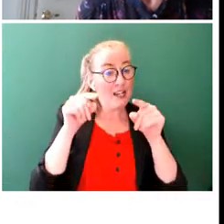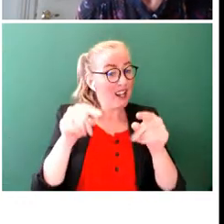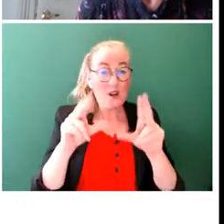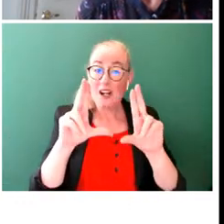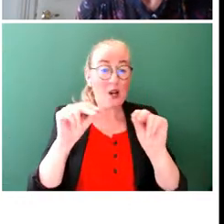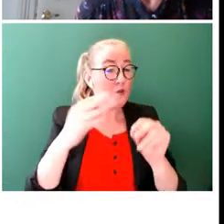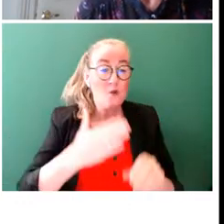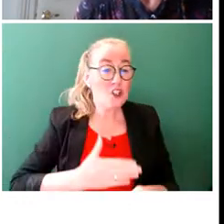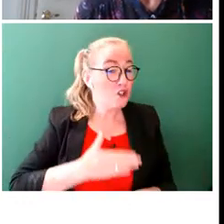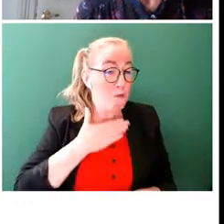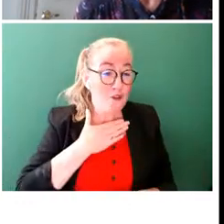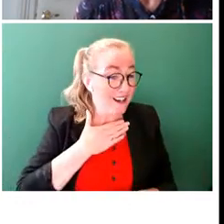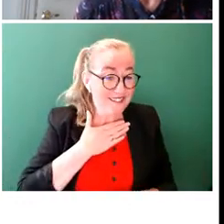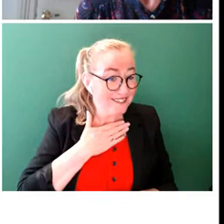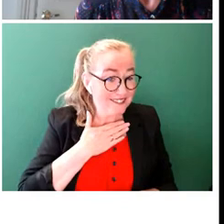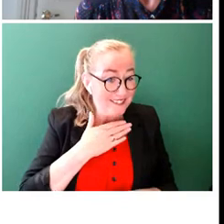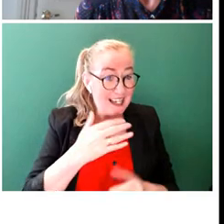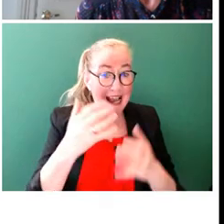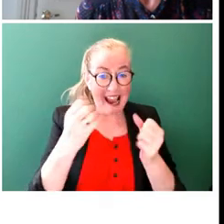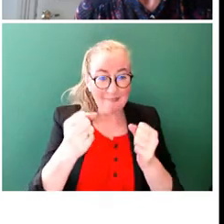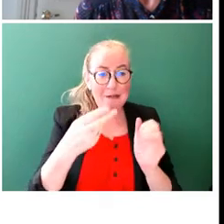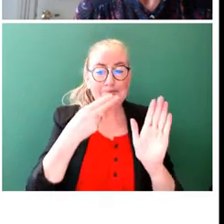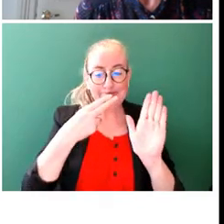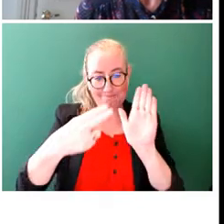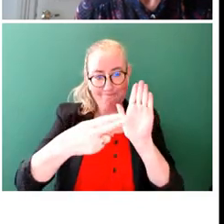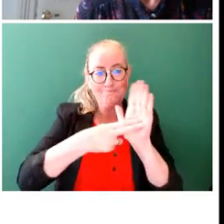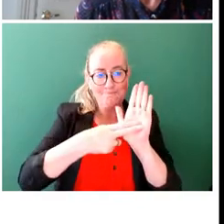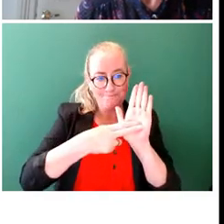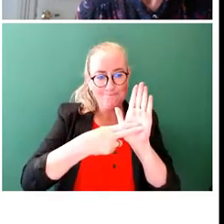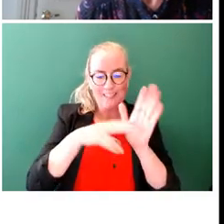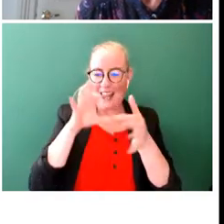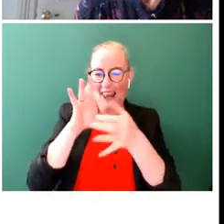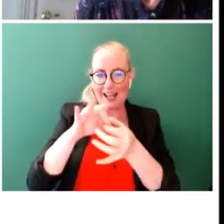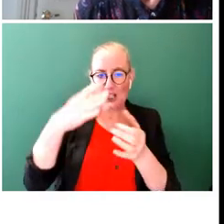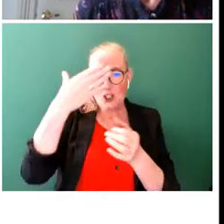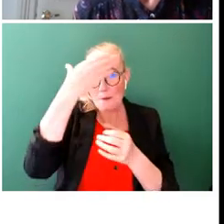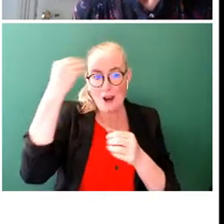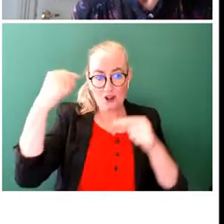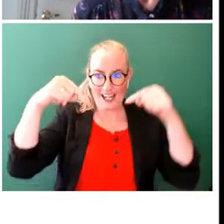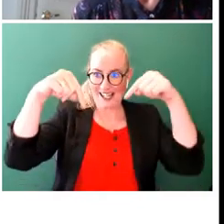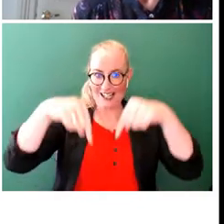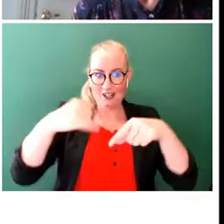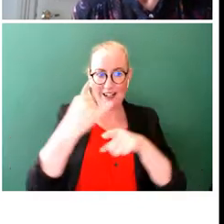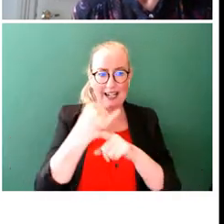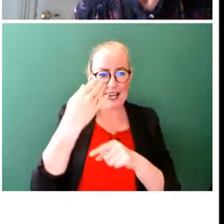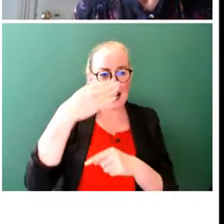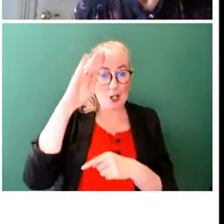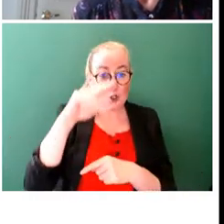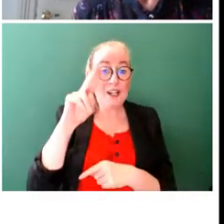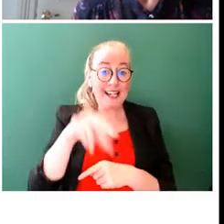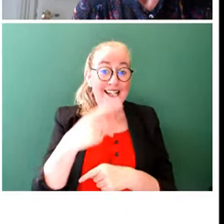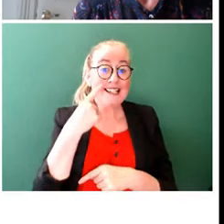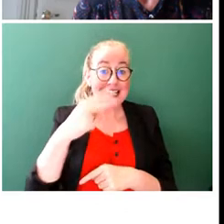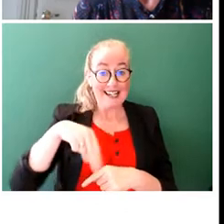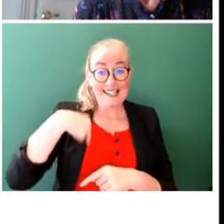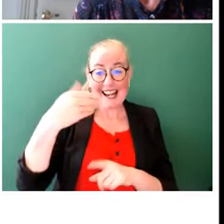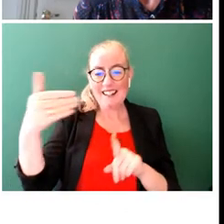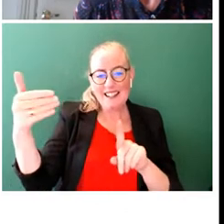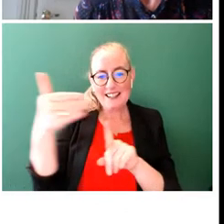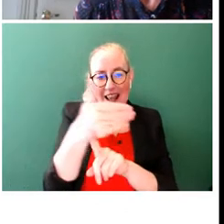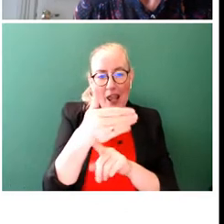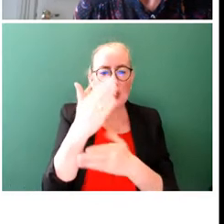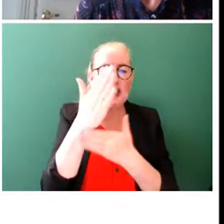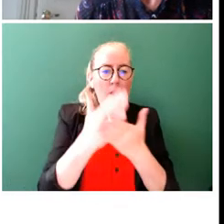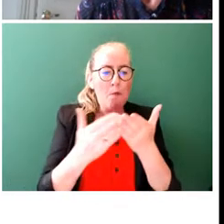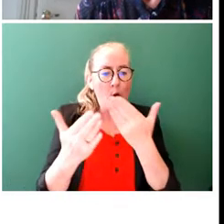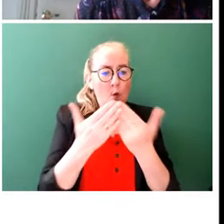that there was stigma and on dementia in Ireland. And as you can see on the next slides are some of the key findings